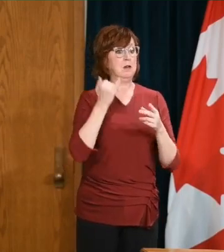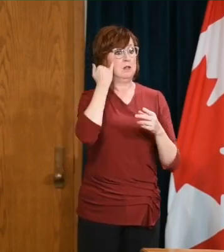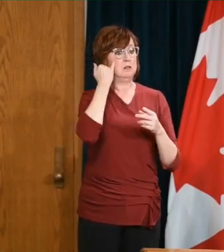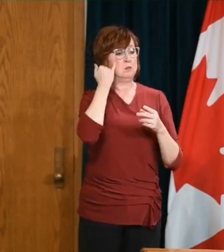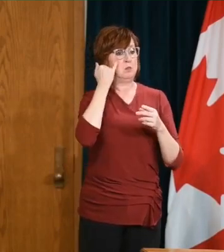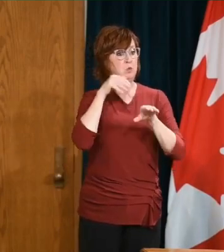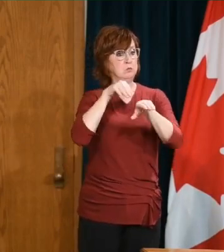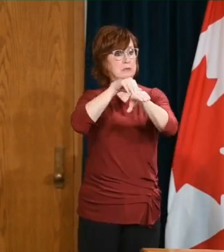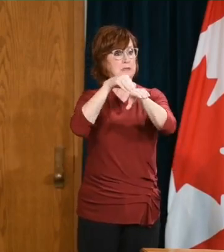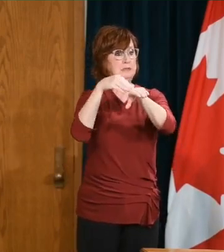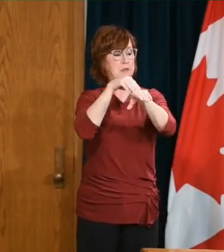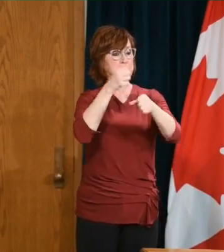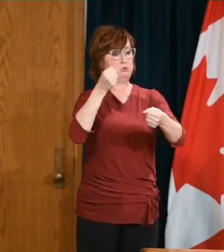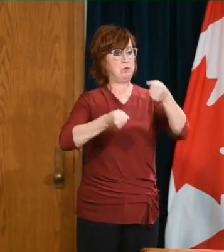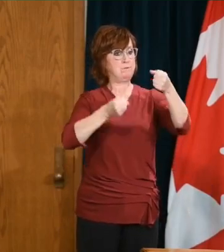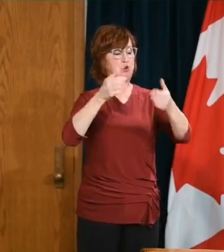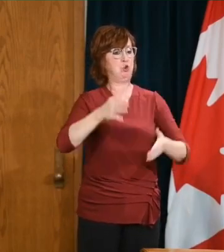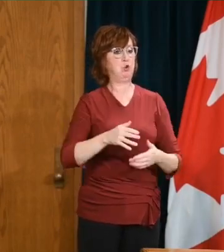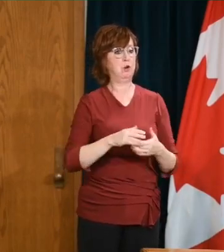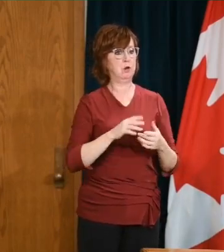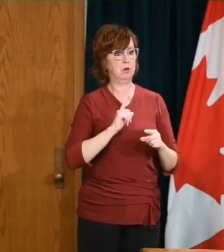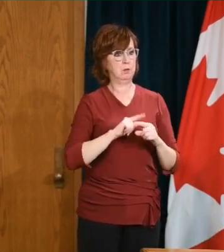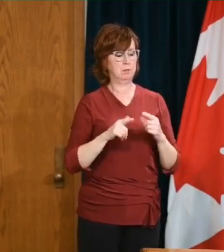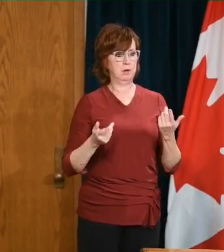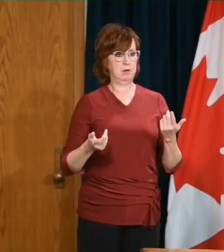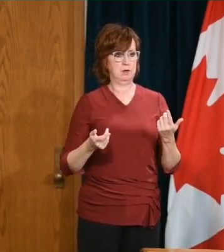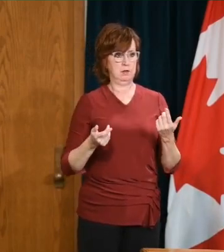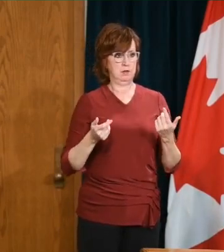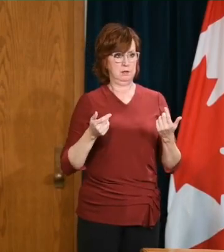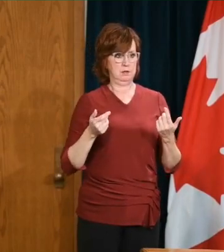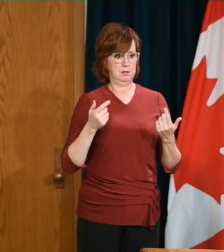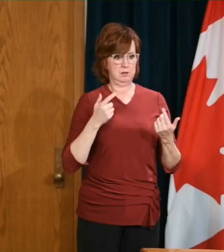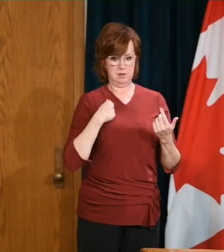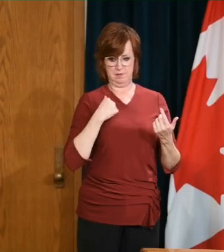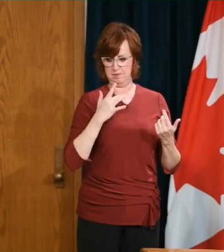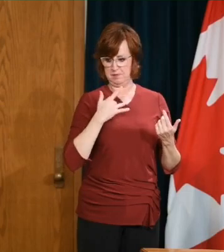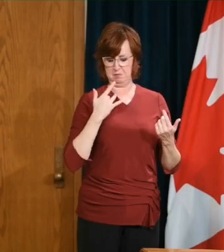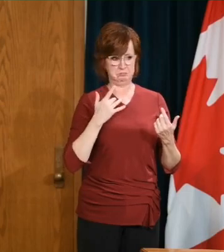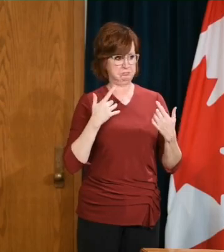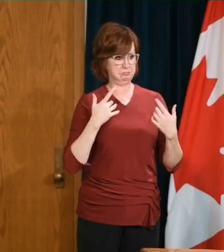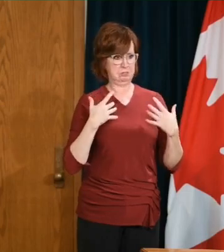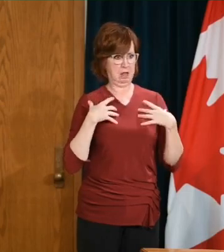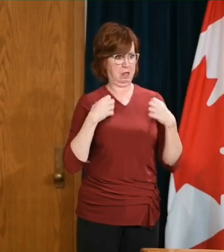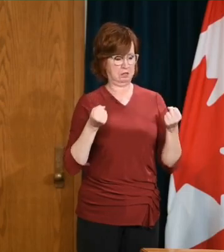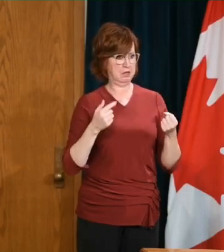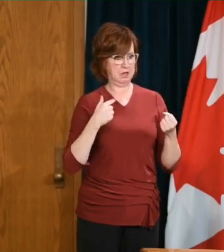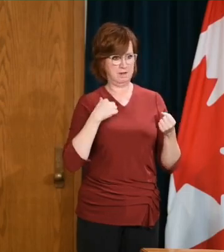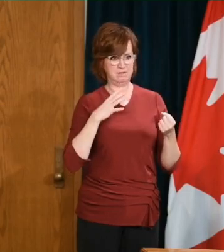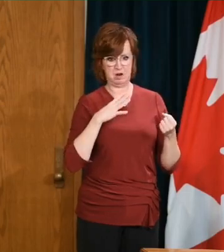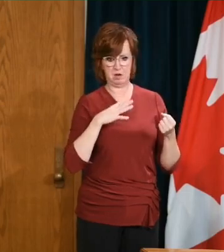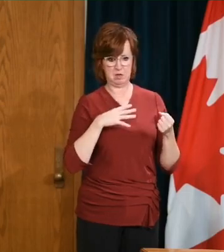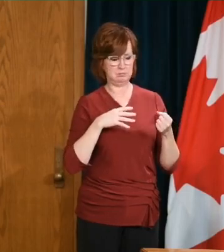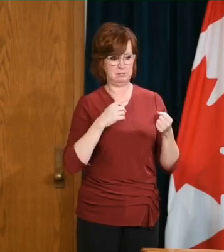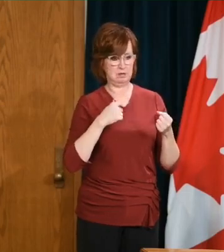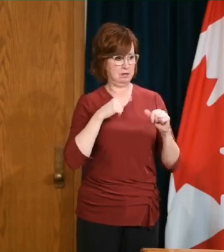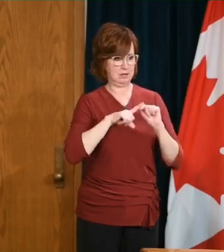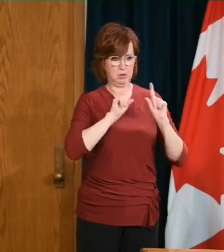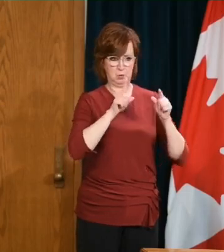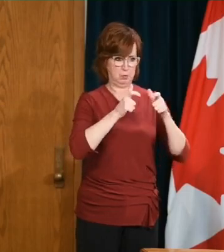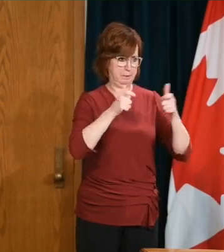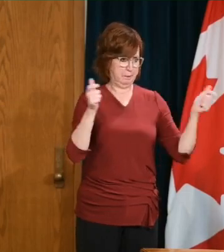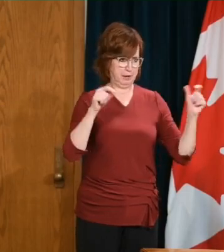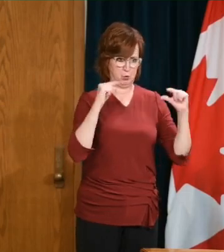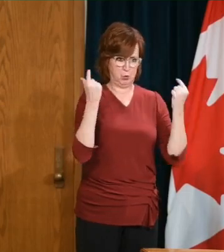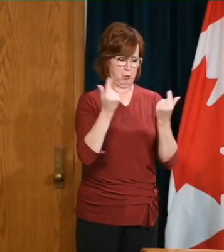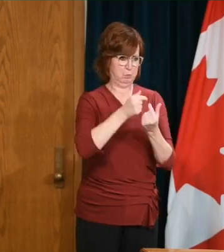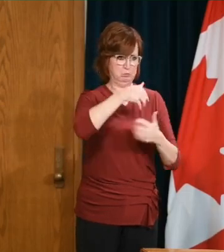place, for example, if you cross the border, but you are still restricted, obviously, from going to large group events or those kind of things, and you are to isolate